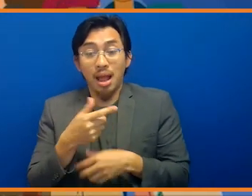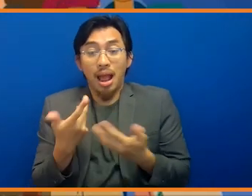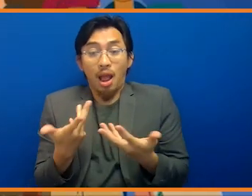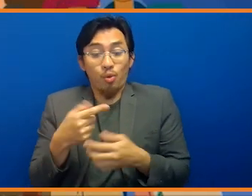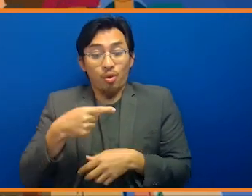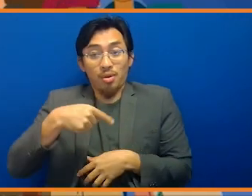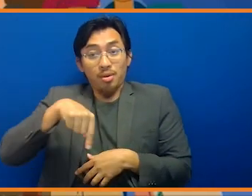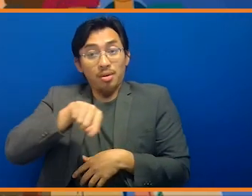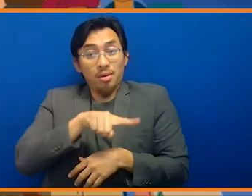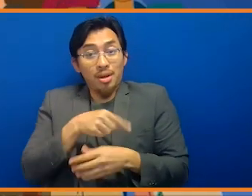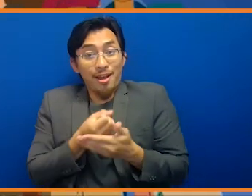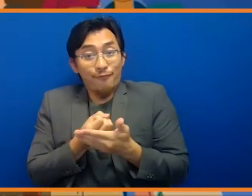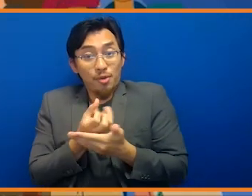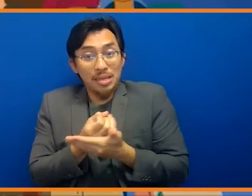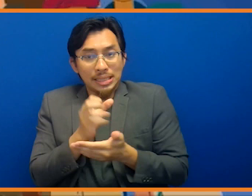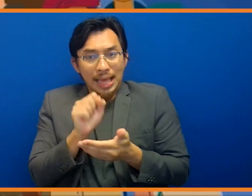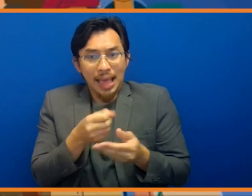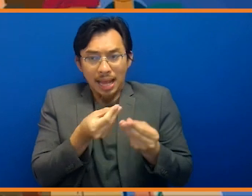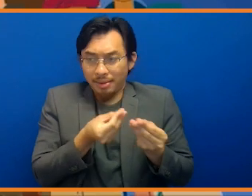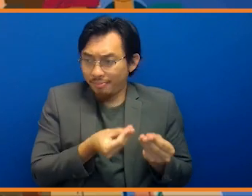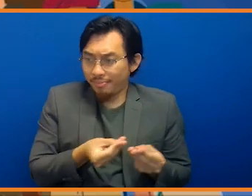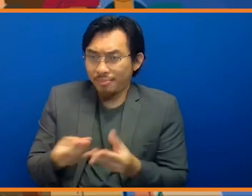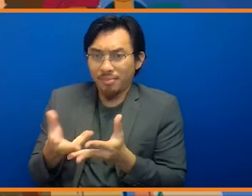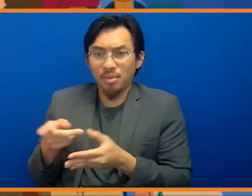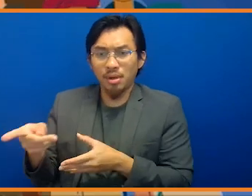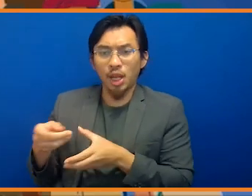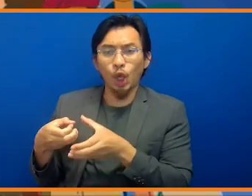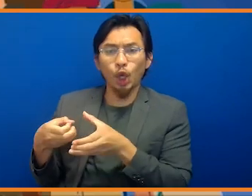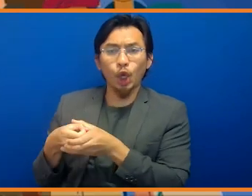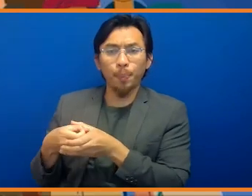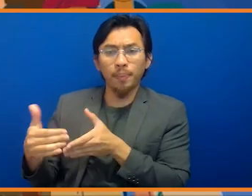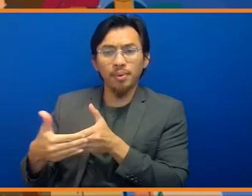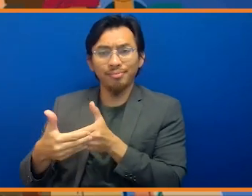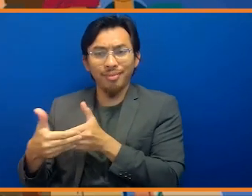those information could be delivered to the marginalized group.